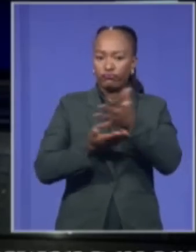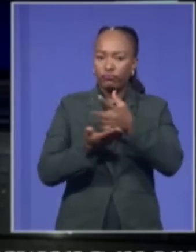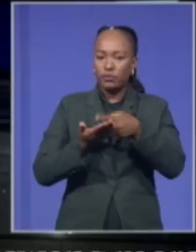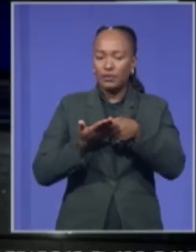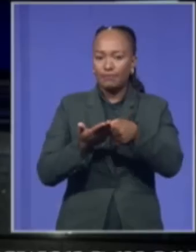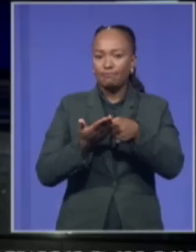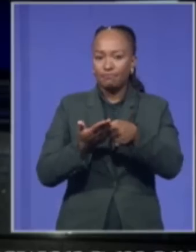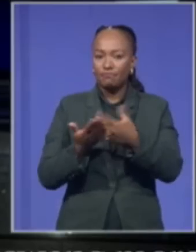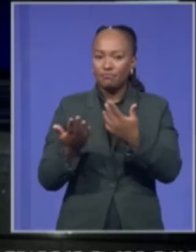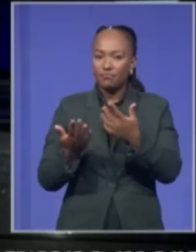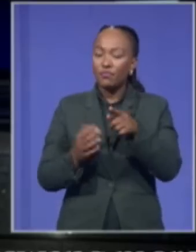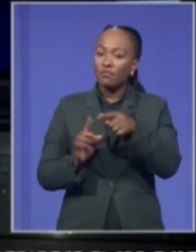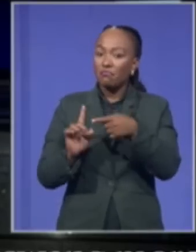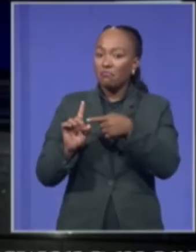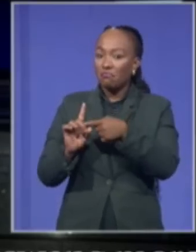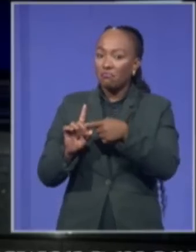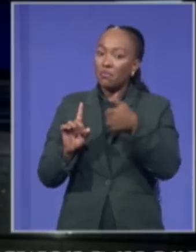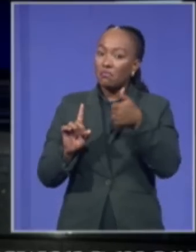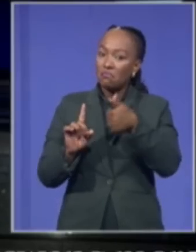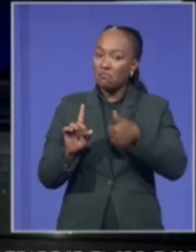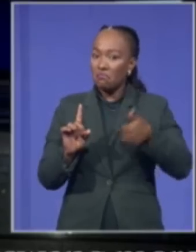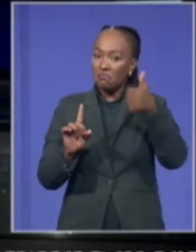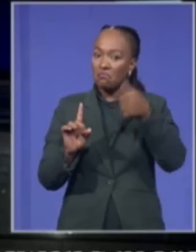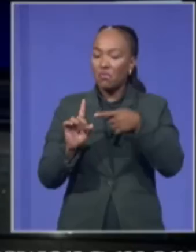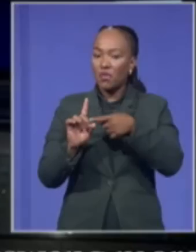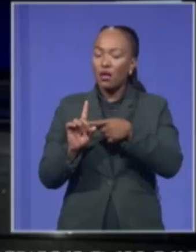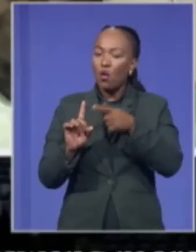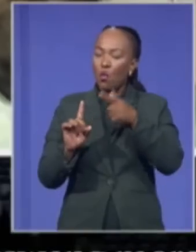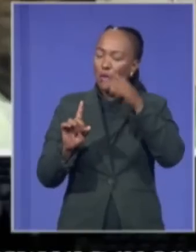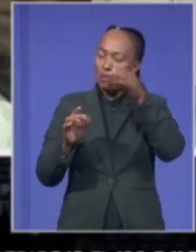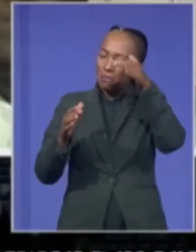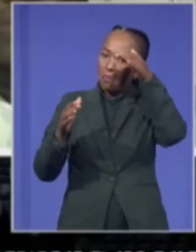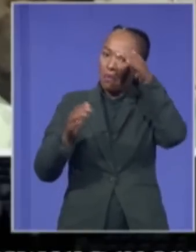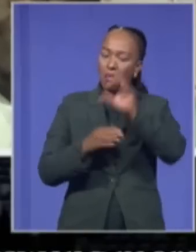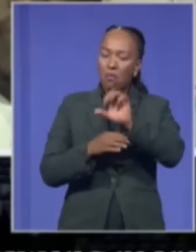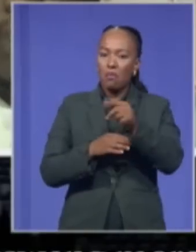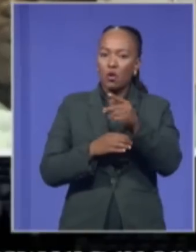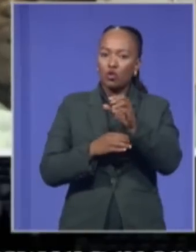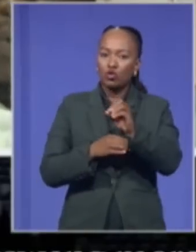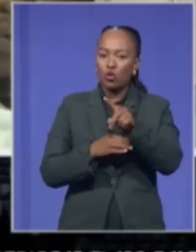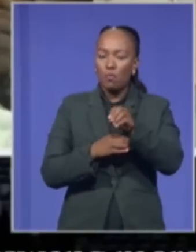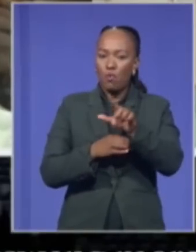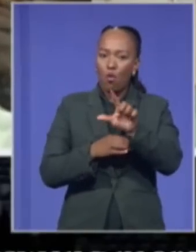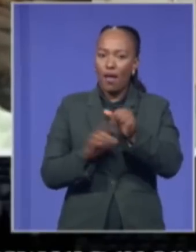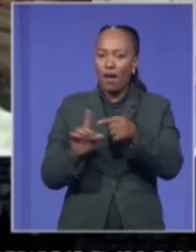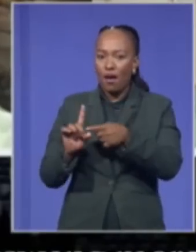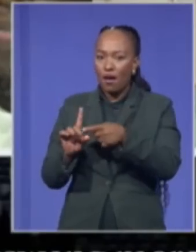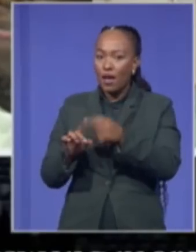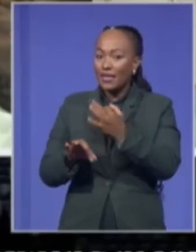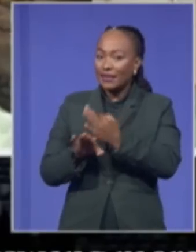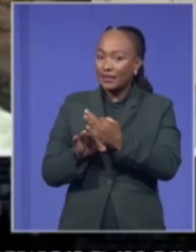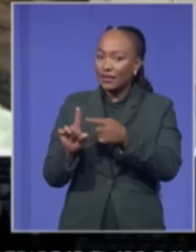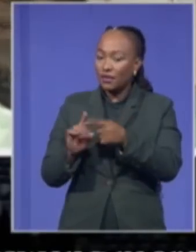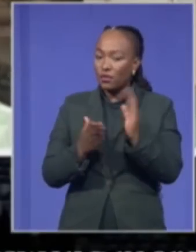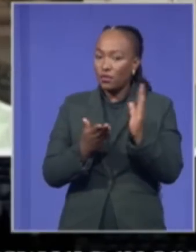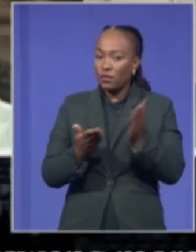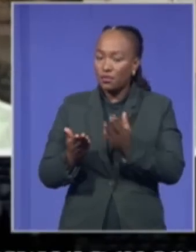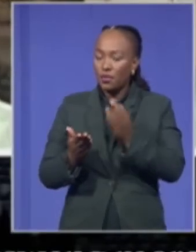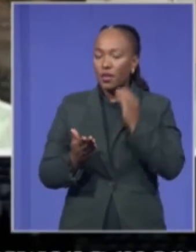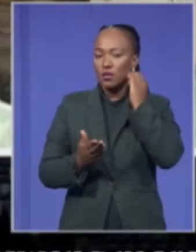re buisana le setsebi sa ditaba tsa dipolotiki e leng Arthur Shupola. Ntate Shupola re a o amohela ditabeng tsa Sesotho phirimaneng